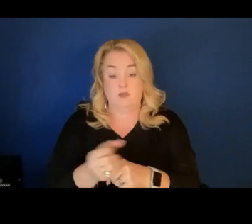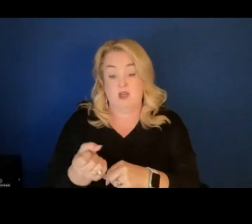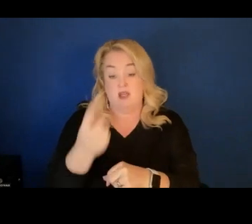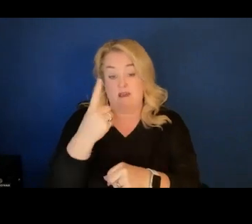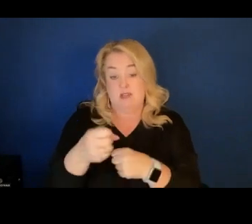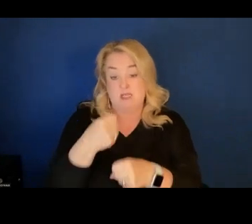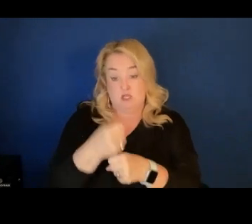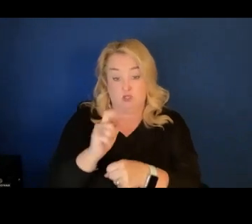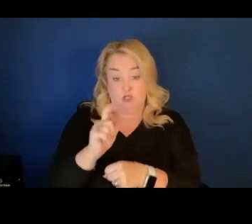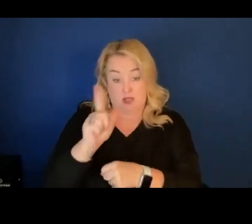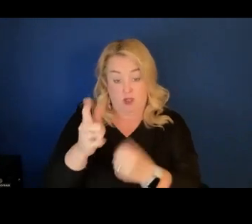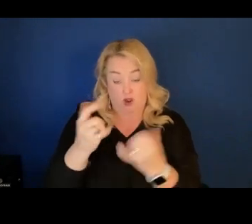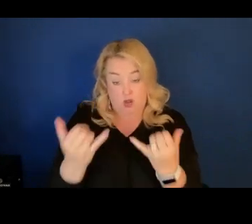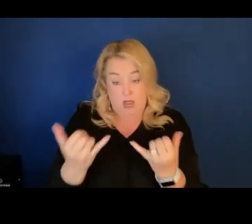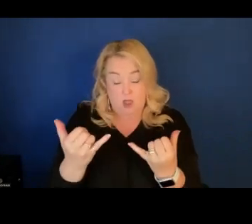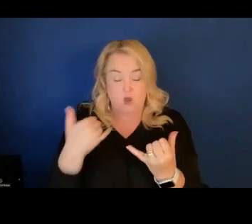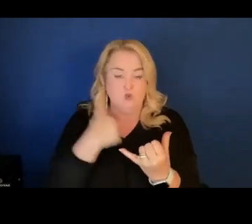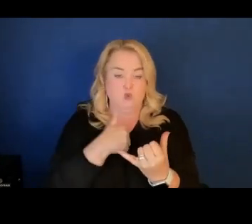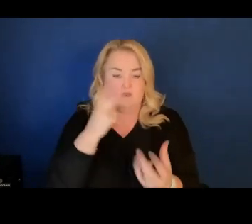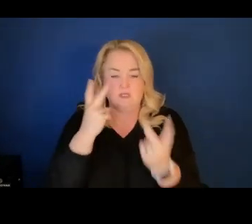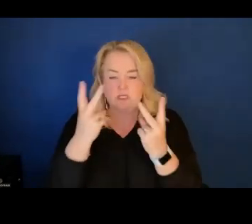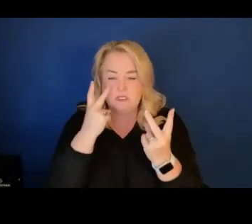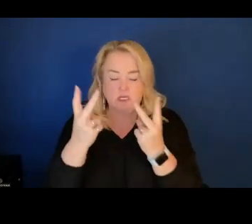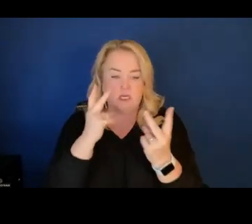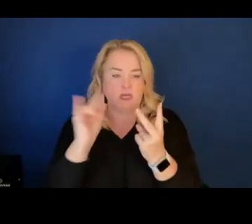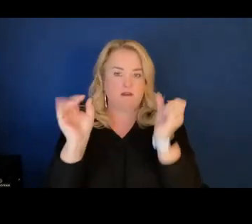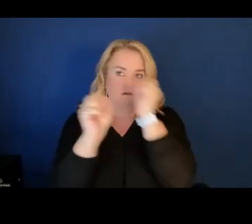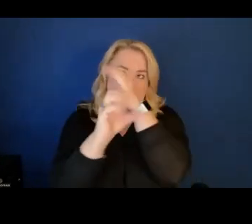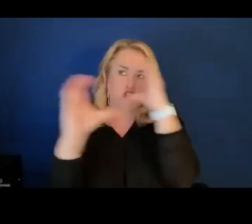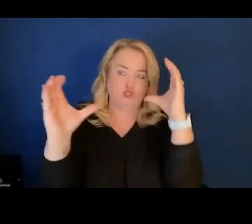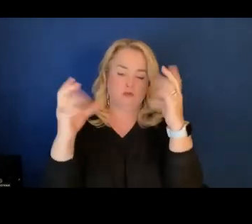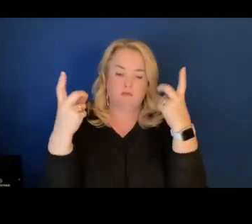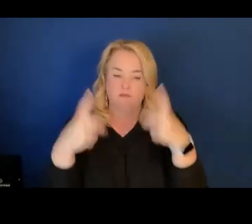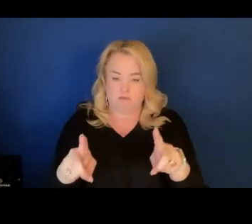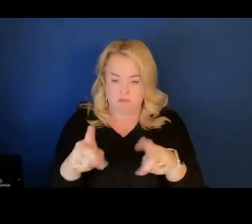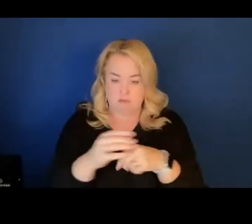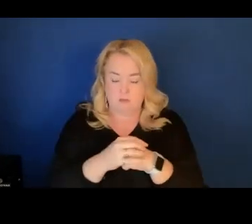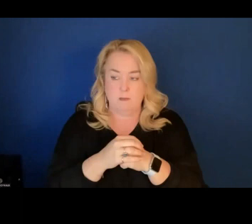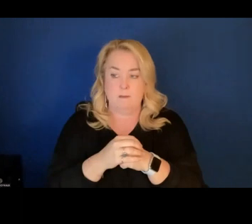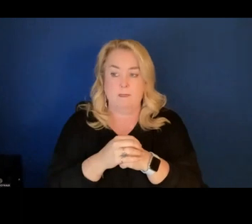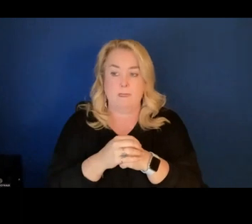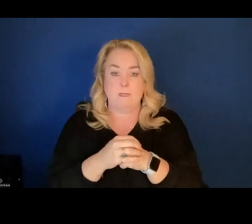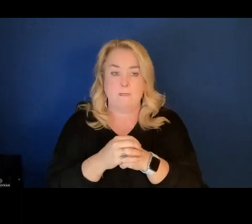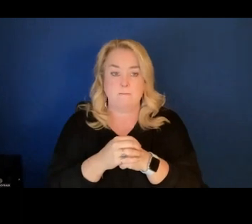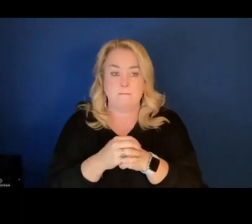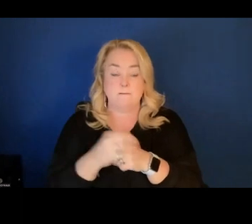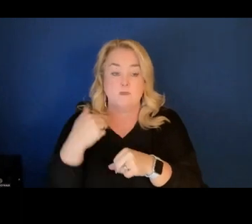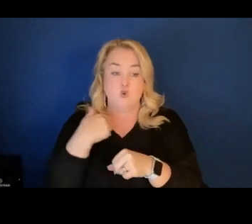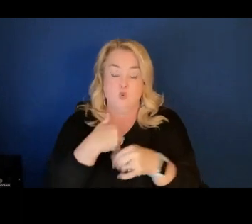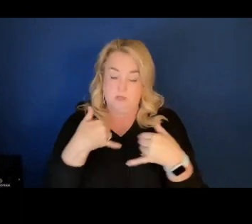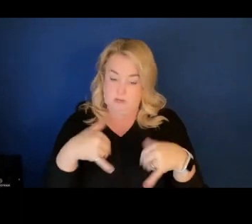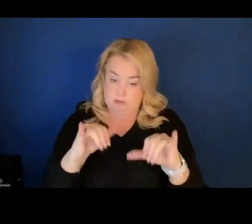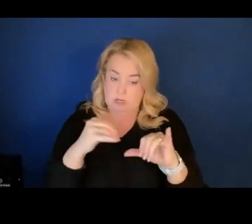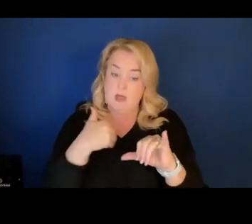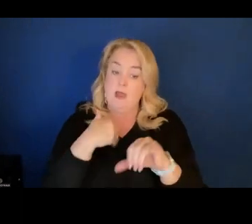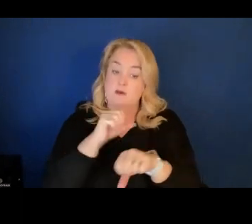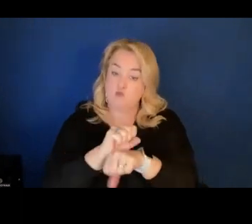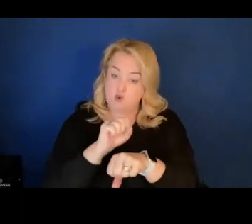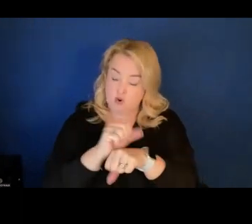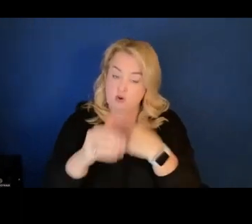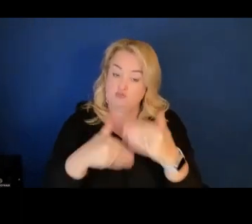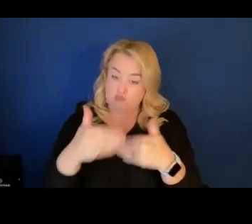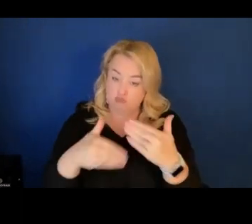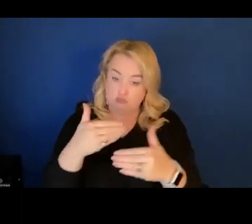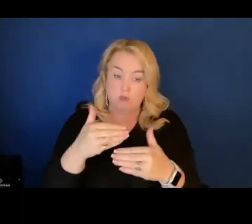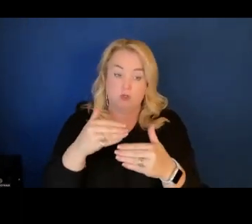we've really seen that vision come to fruition. And we still have work to do to bring